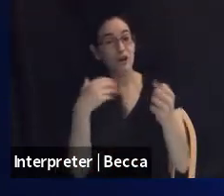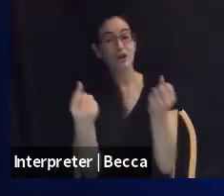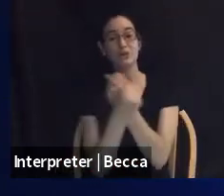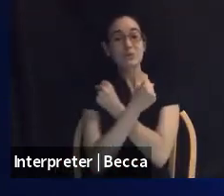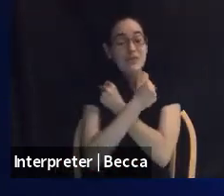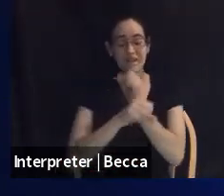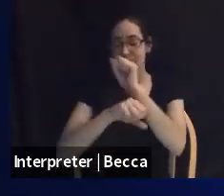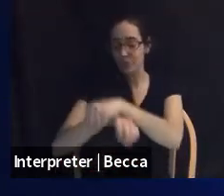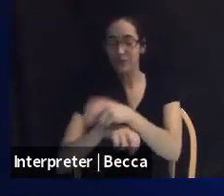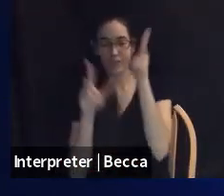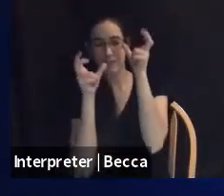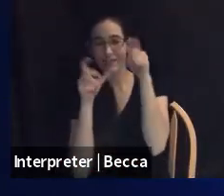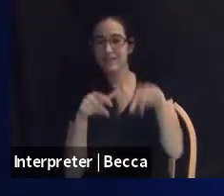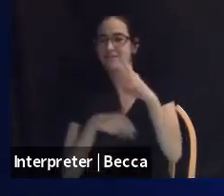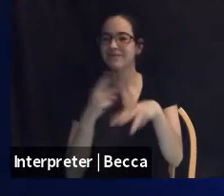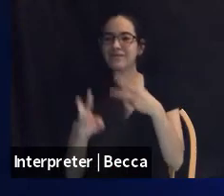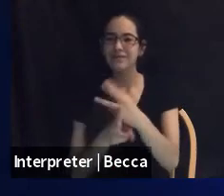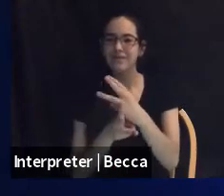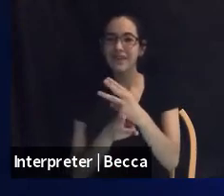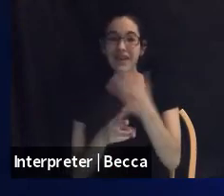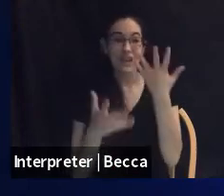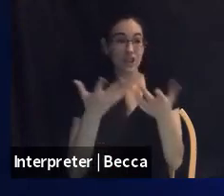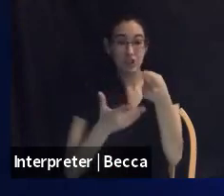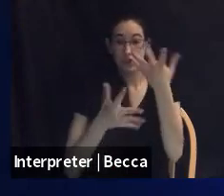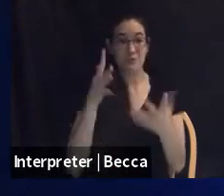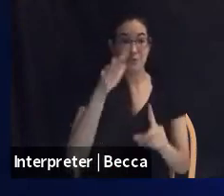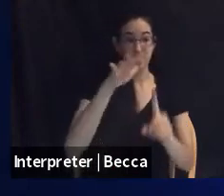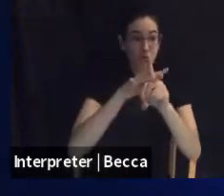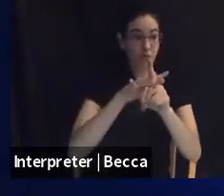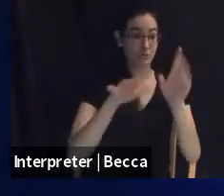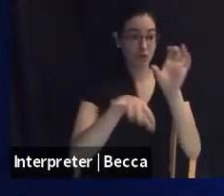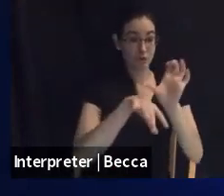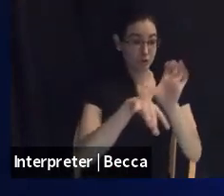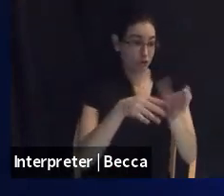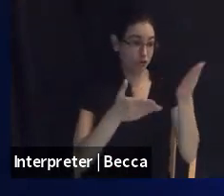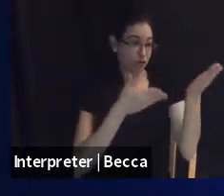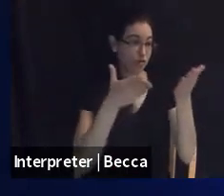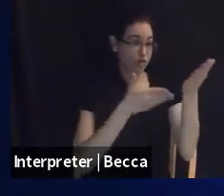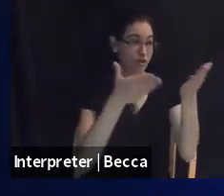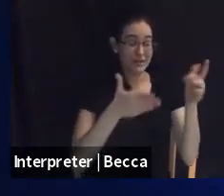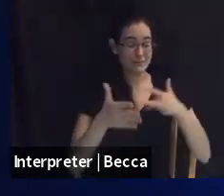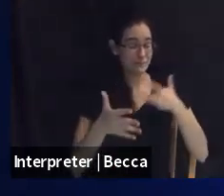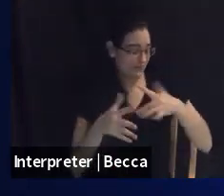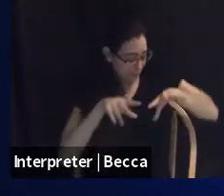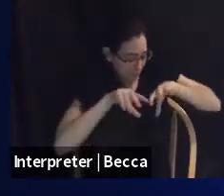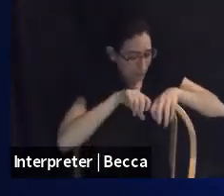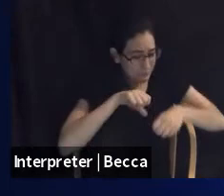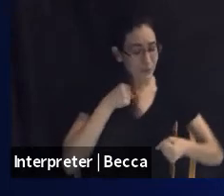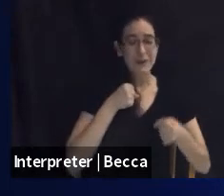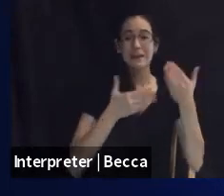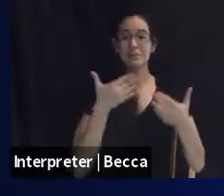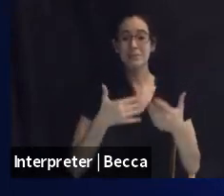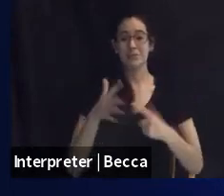in this world. And you may have showed up to a church service at some point broken. You may have showed up to watch